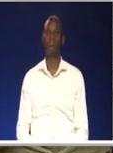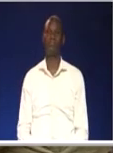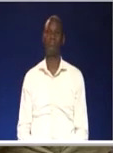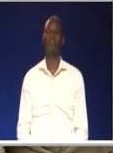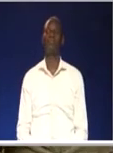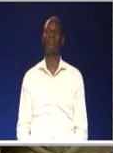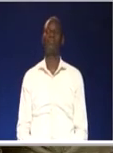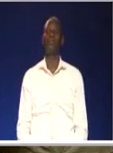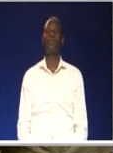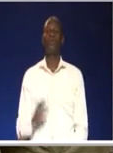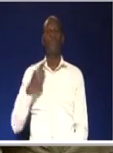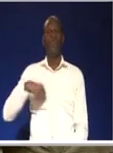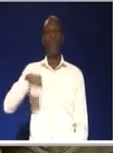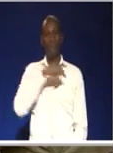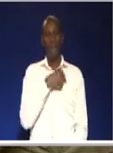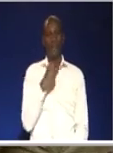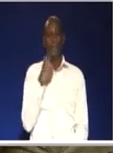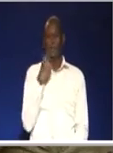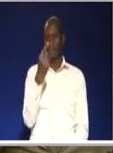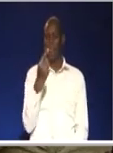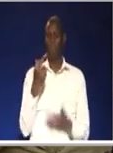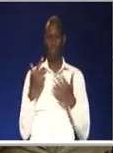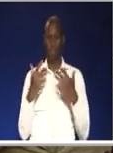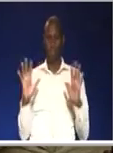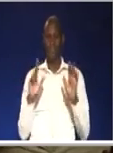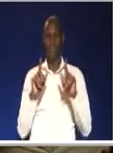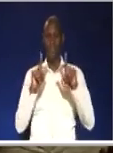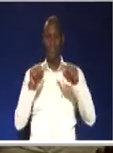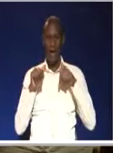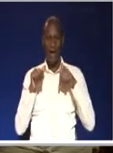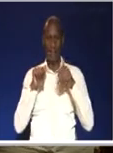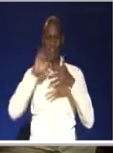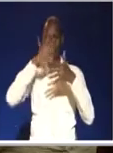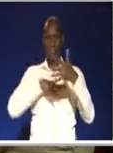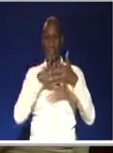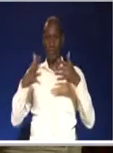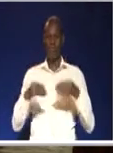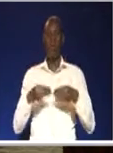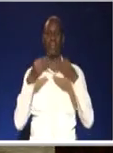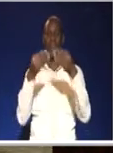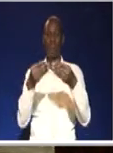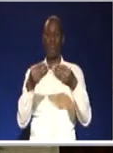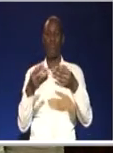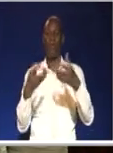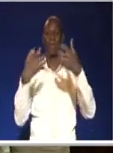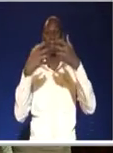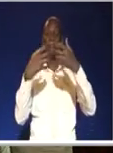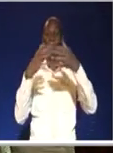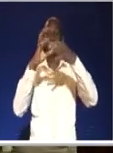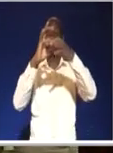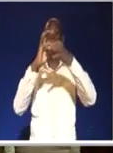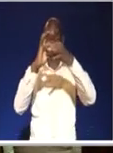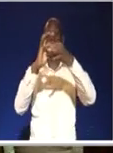Now, we have said that a demand schedule will give us the combination